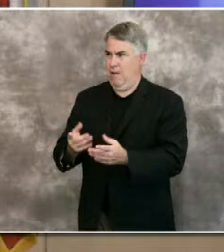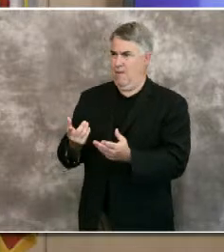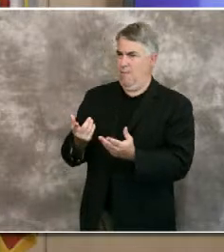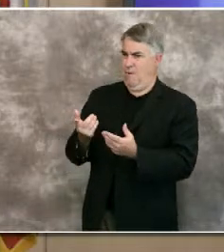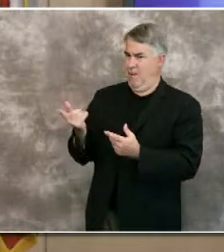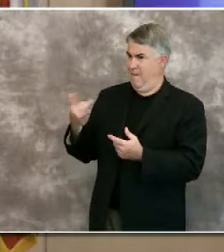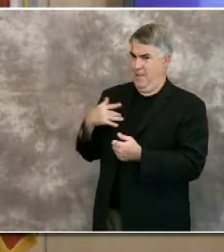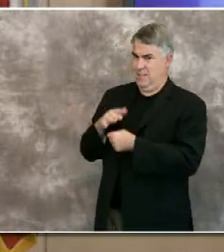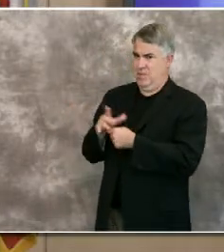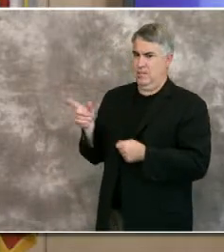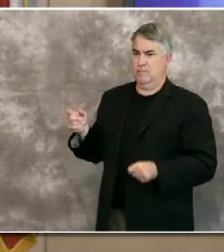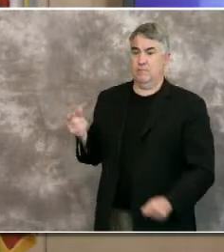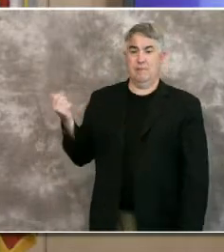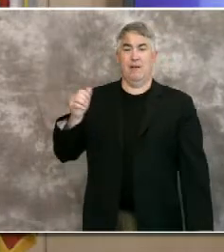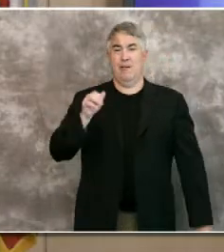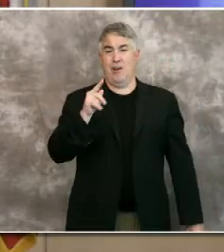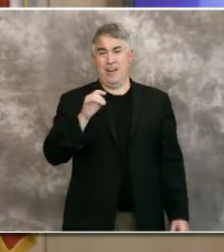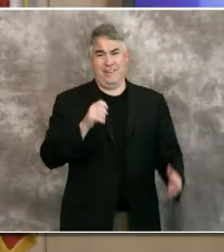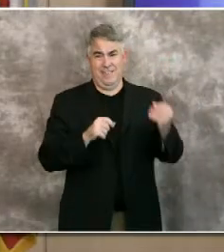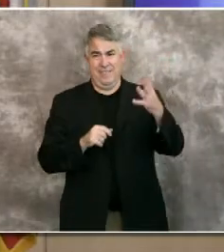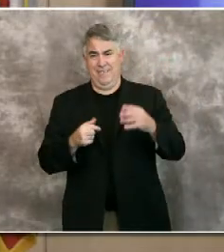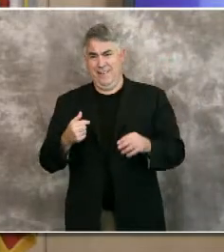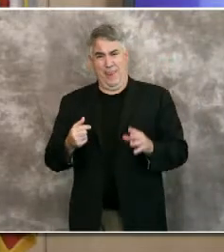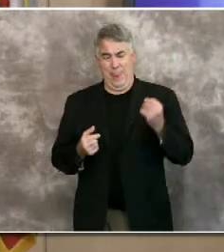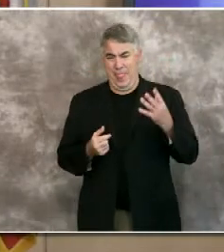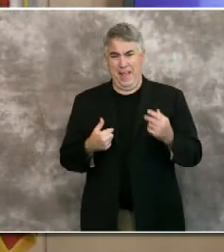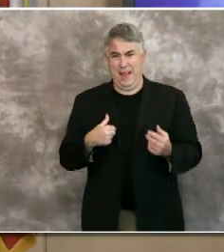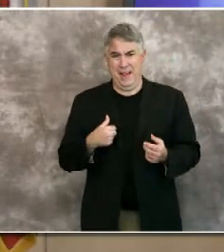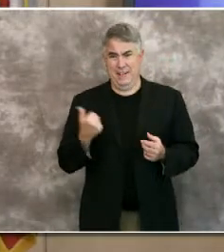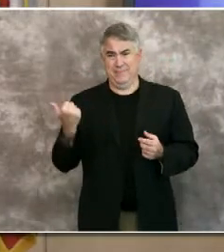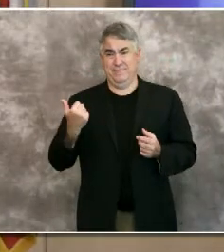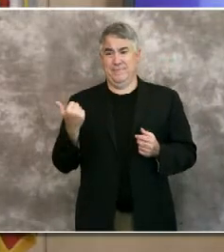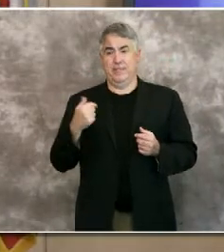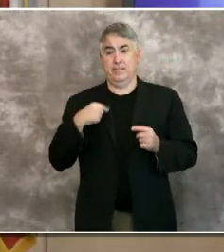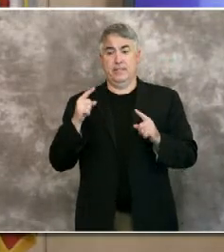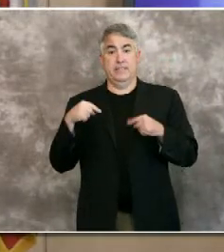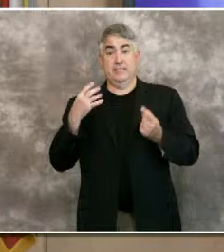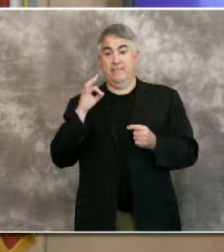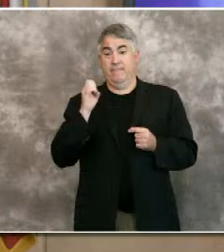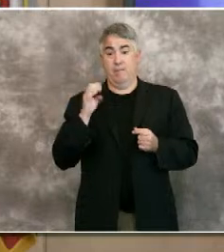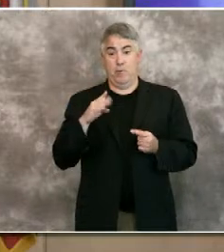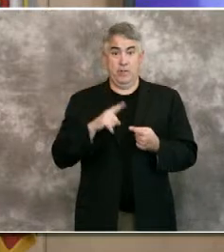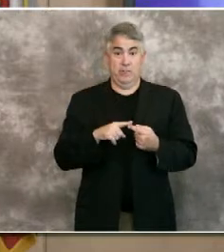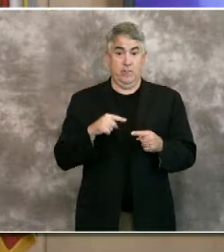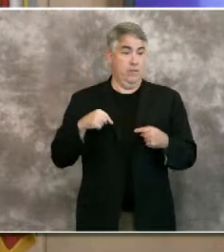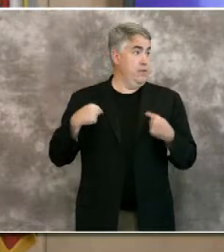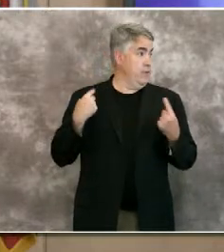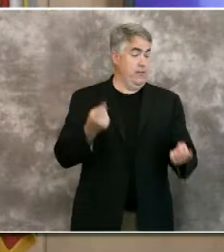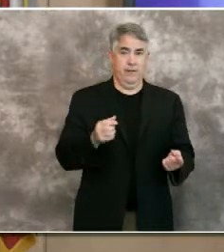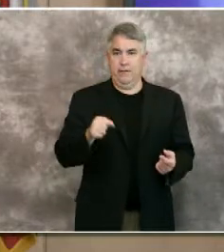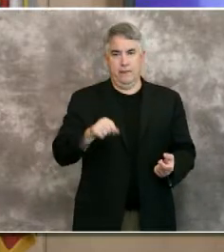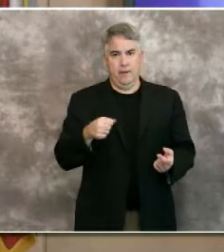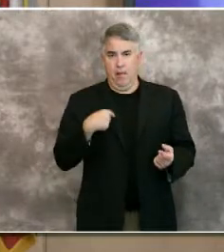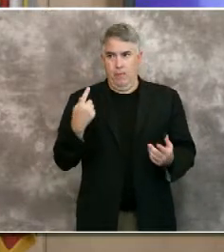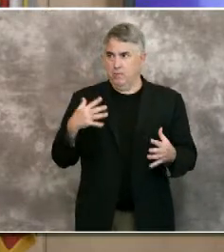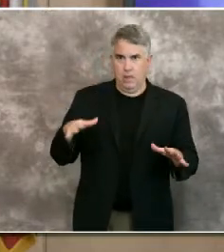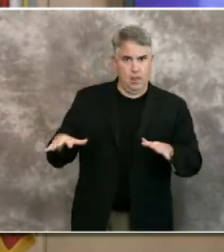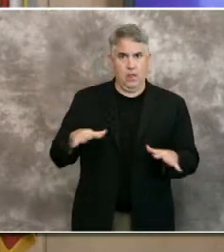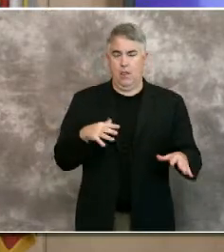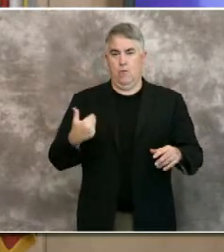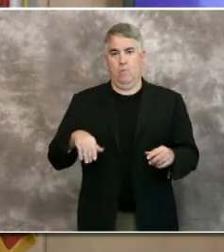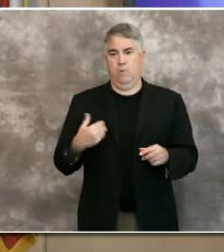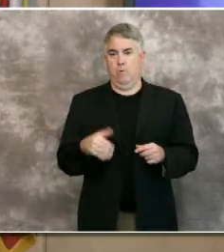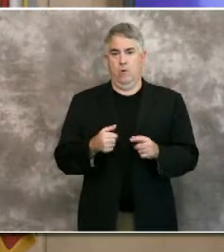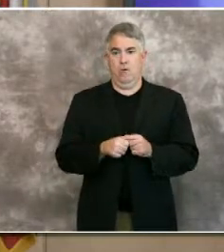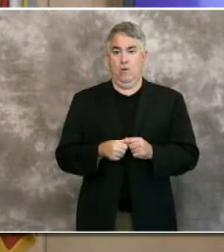concerned. I've been concerned since February when we started this, and I think that our concern is what drives our vigilance,